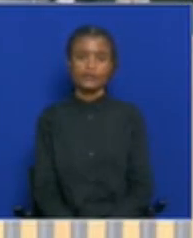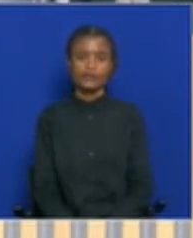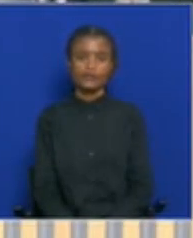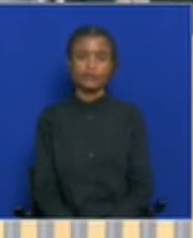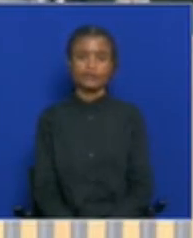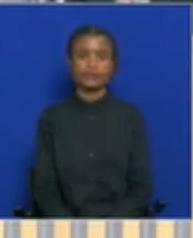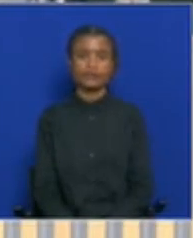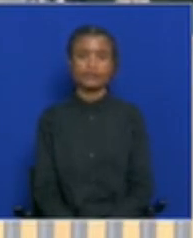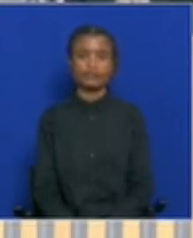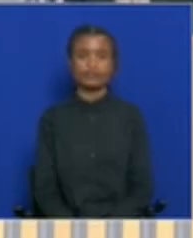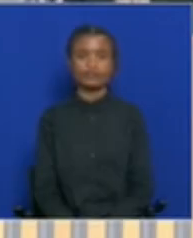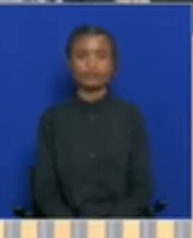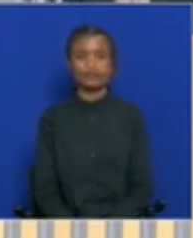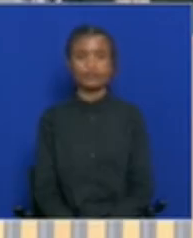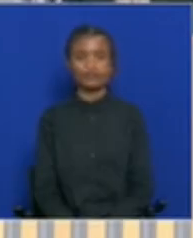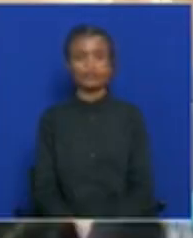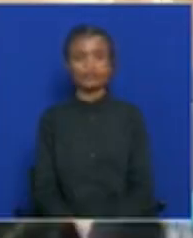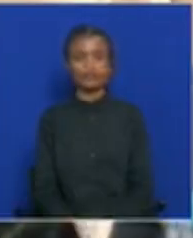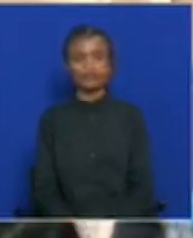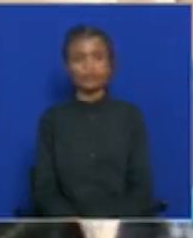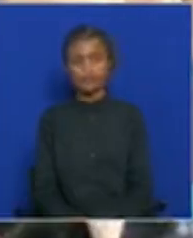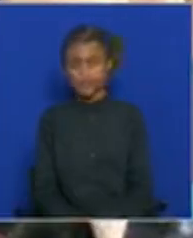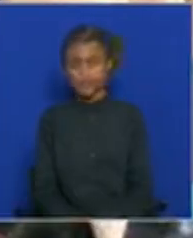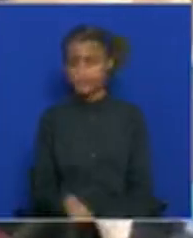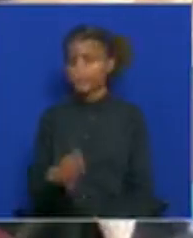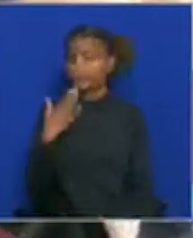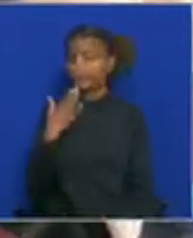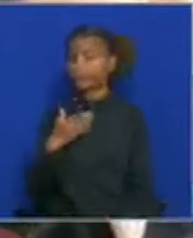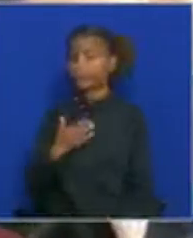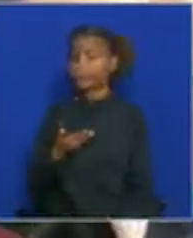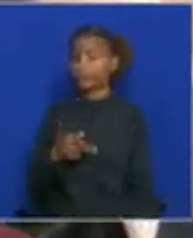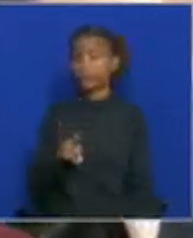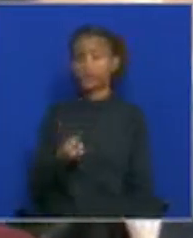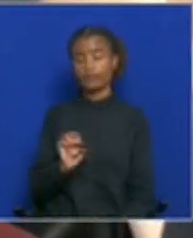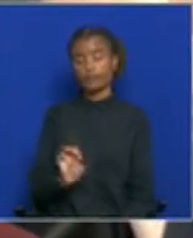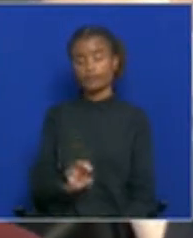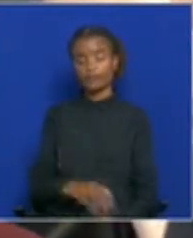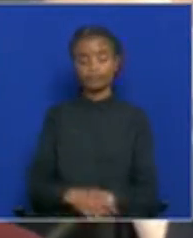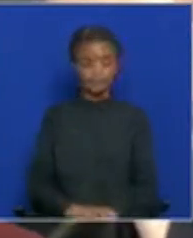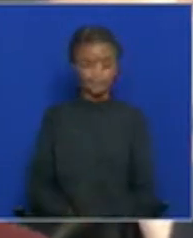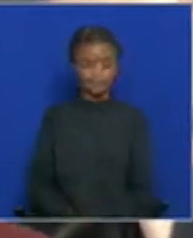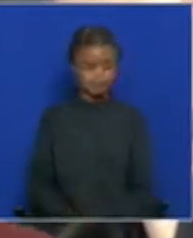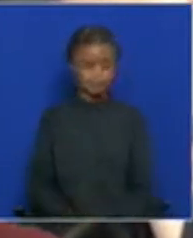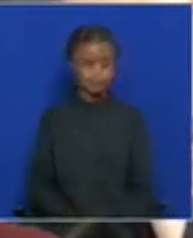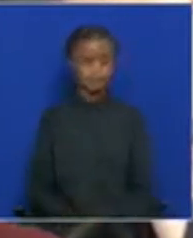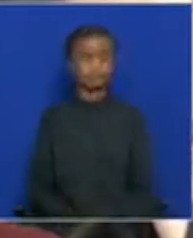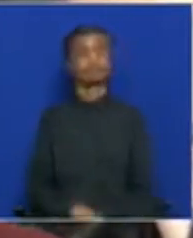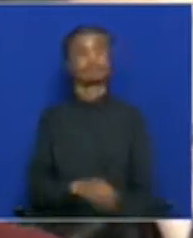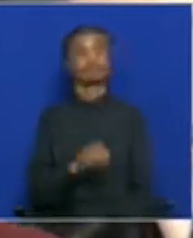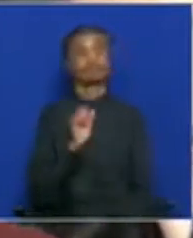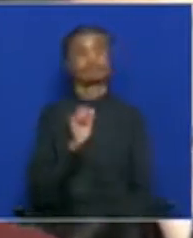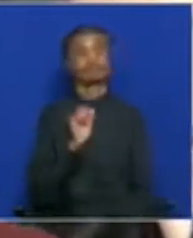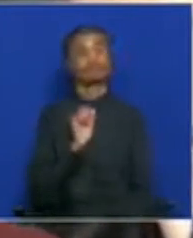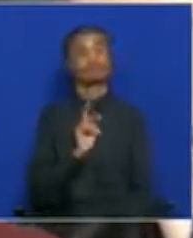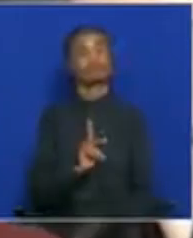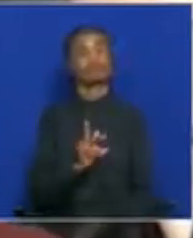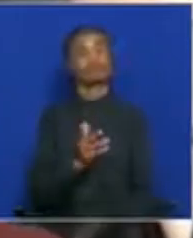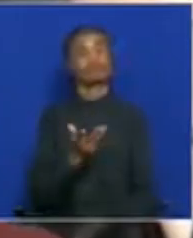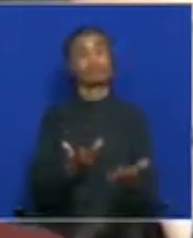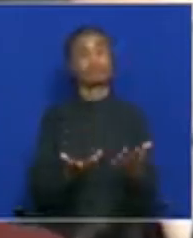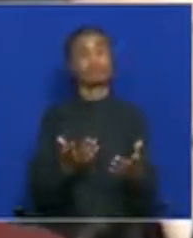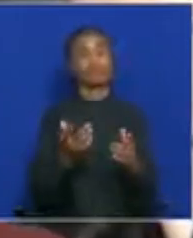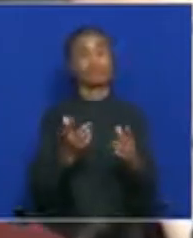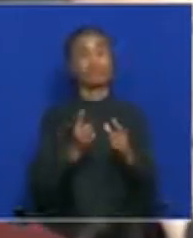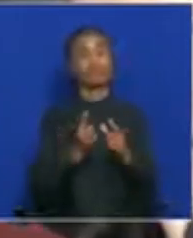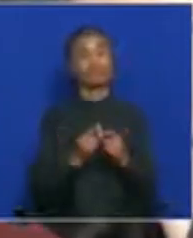Okay, thank you, Ms. Boy. All right. Just for completeness, maybe we will just finish the 2 paragraphs